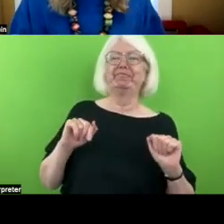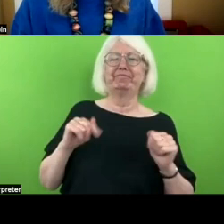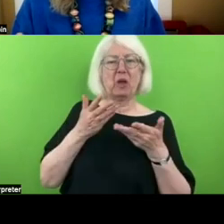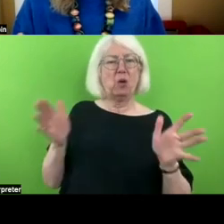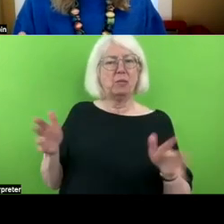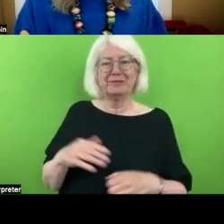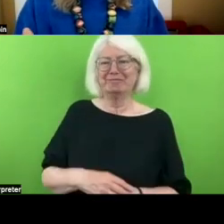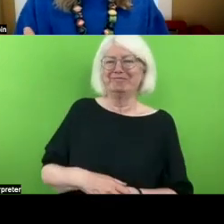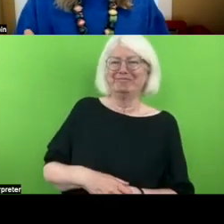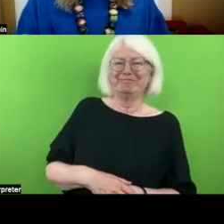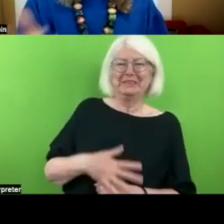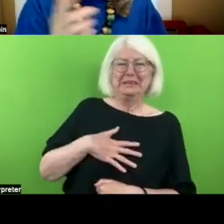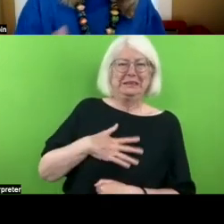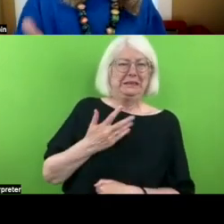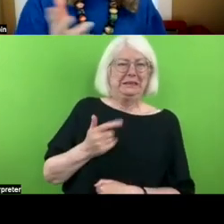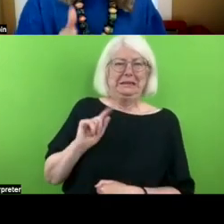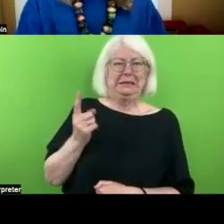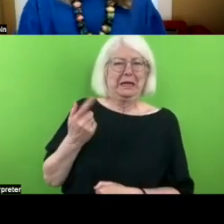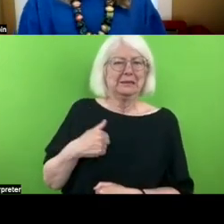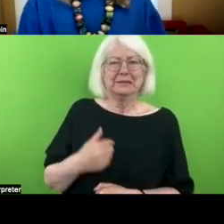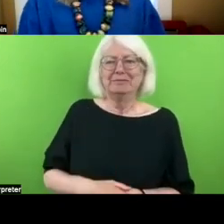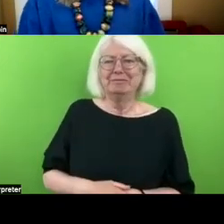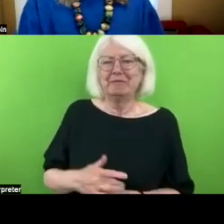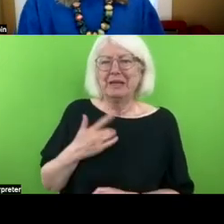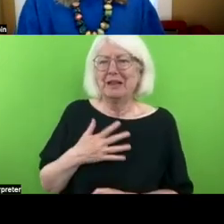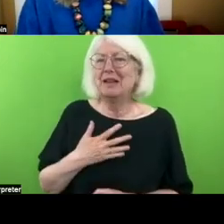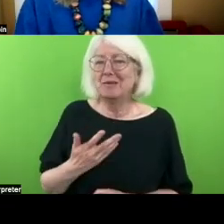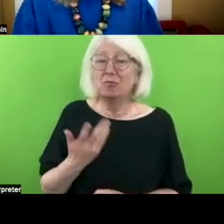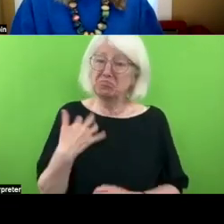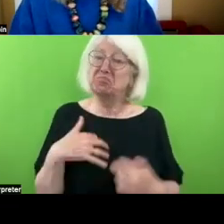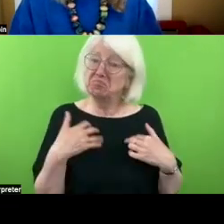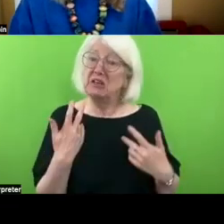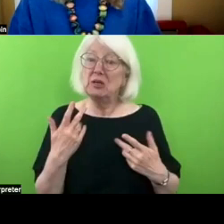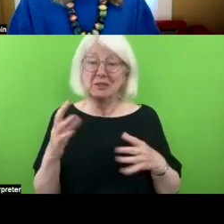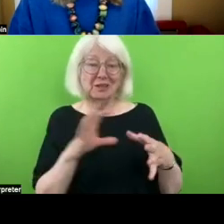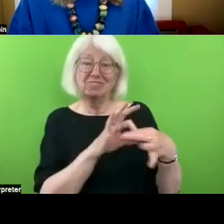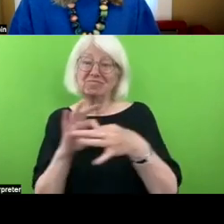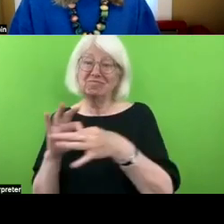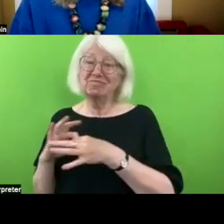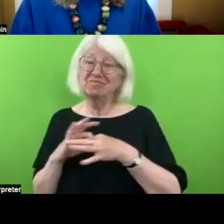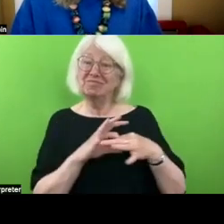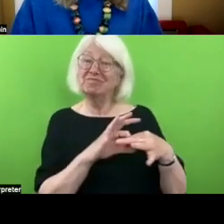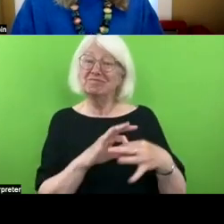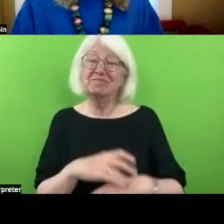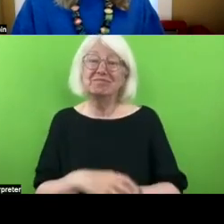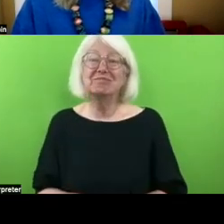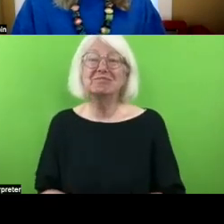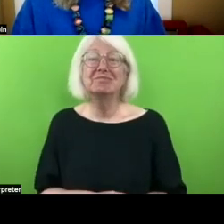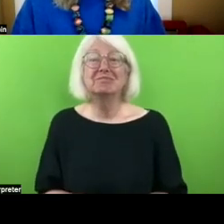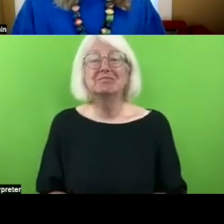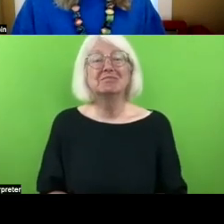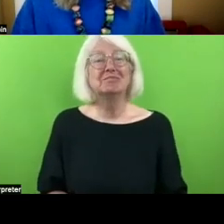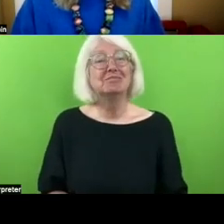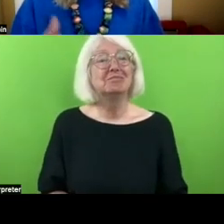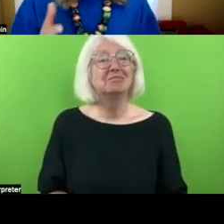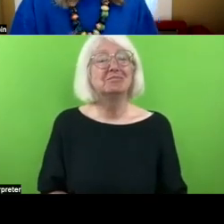to disagree. So I think there's interesting dynamics here which bishops were exploring. So let's